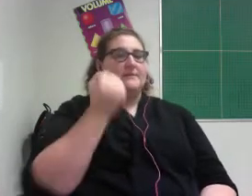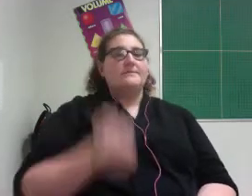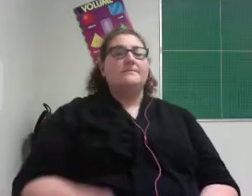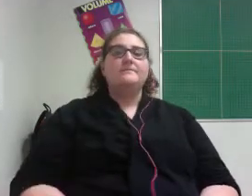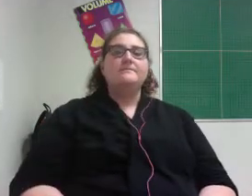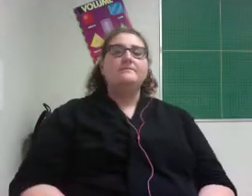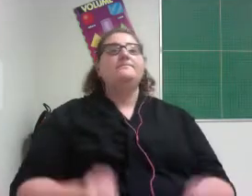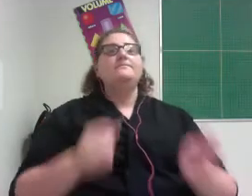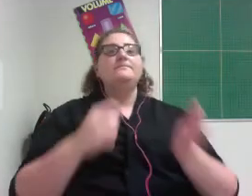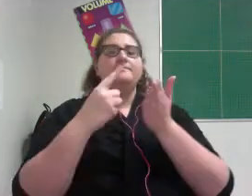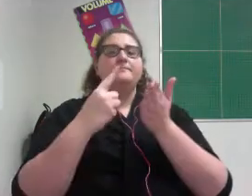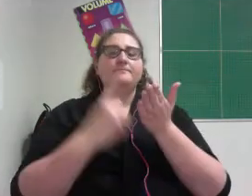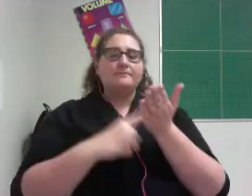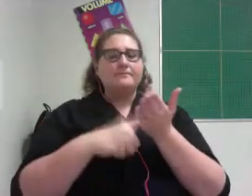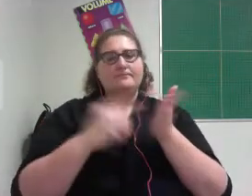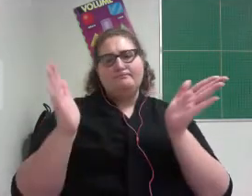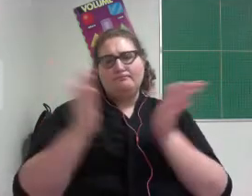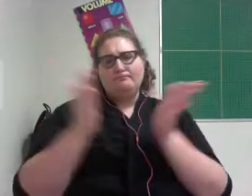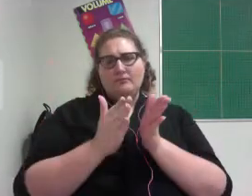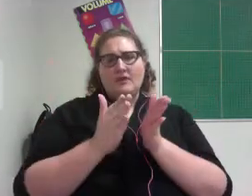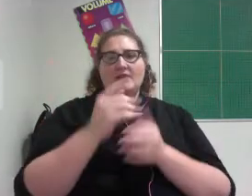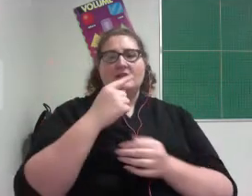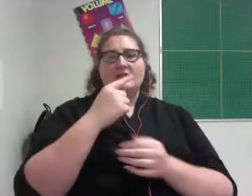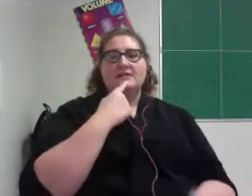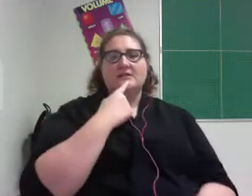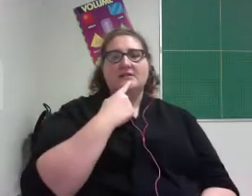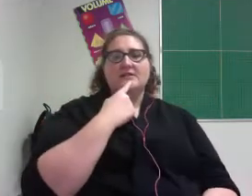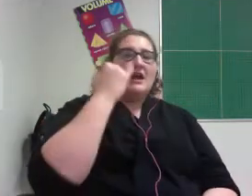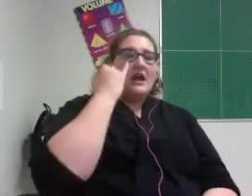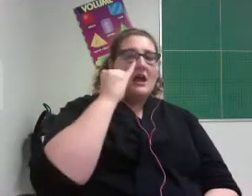IFF for if and only if.